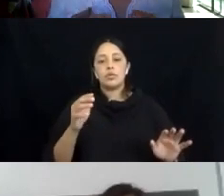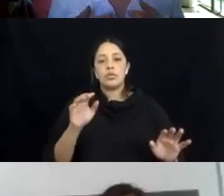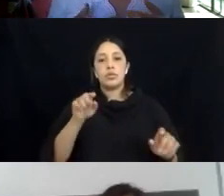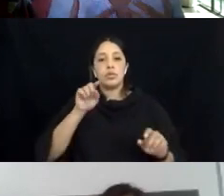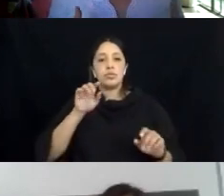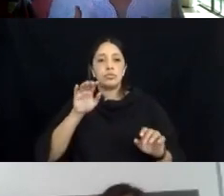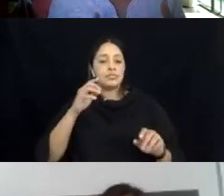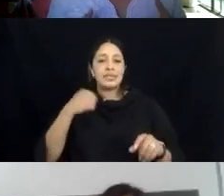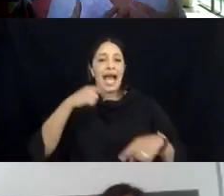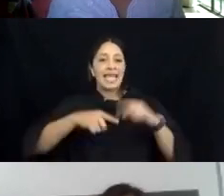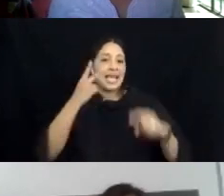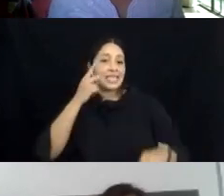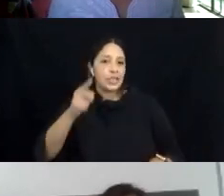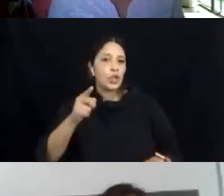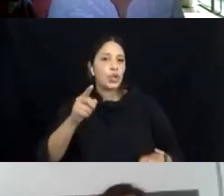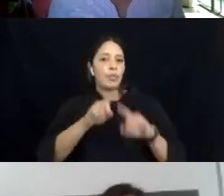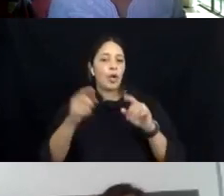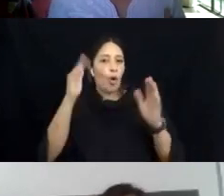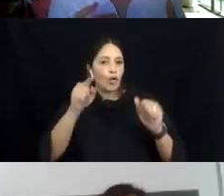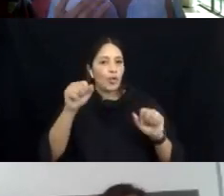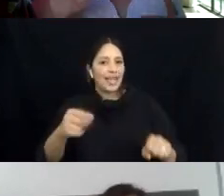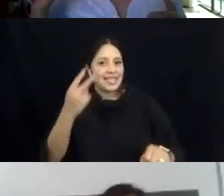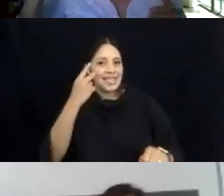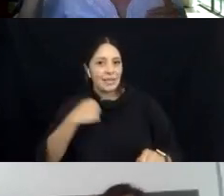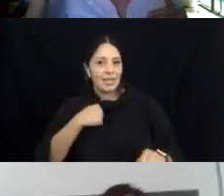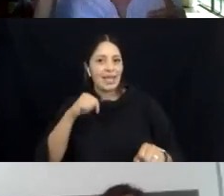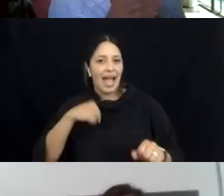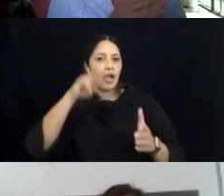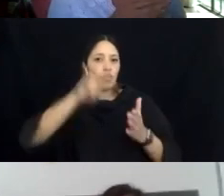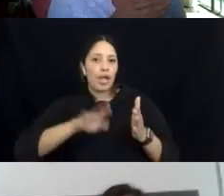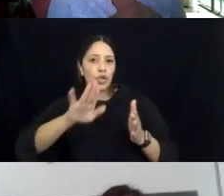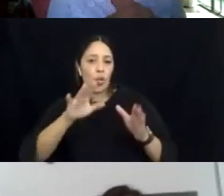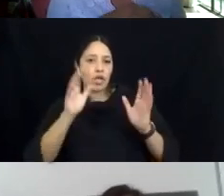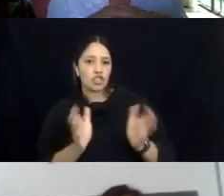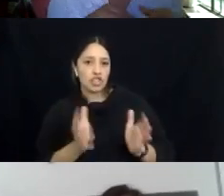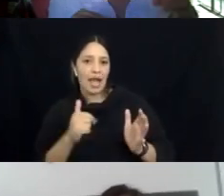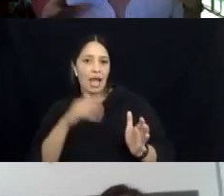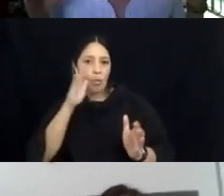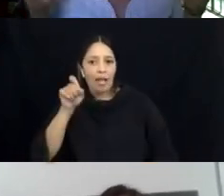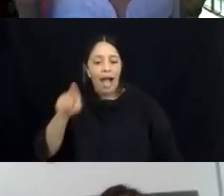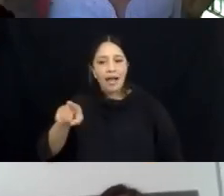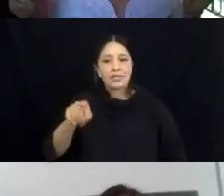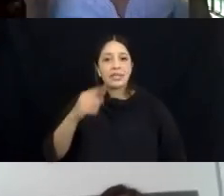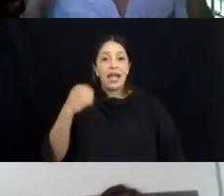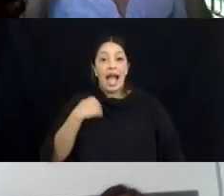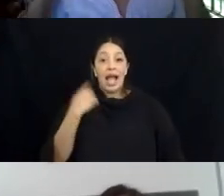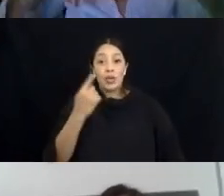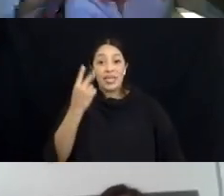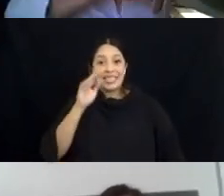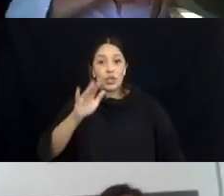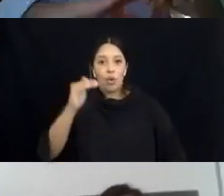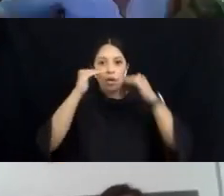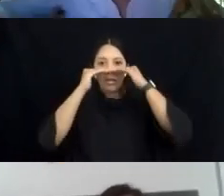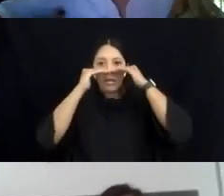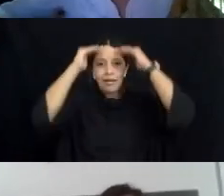racism so much throughout my life is because I was able to kind of fly under the radar, because I'm considered on